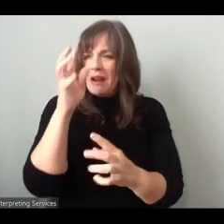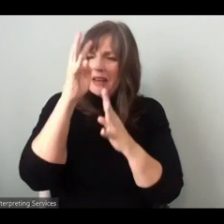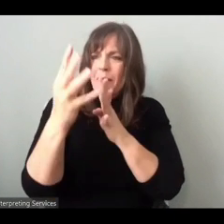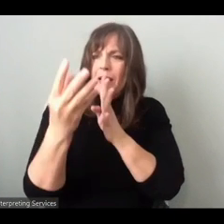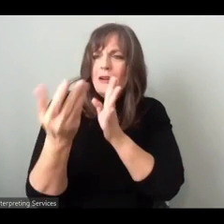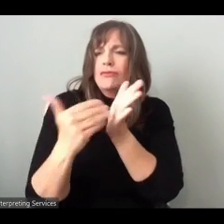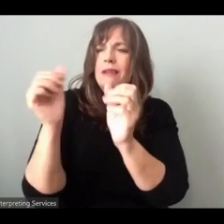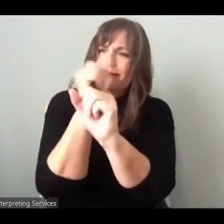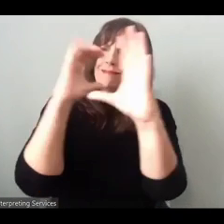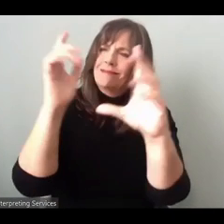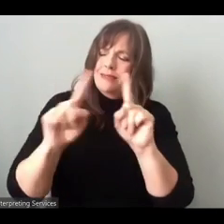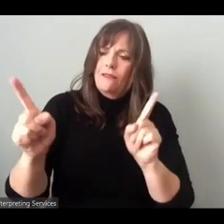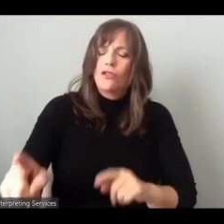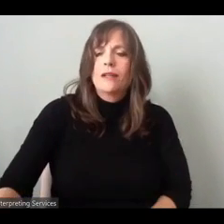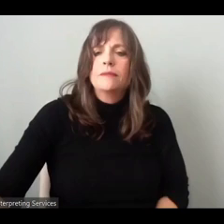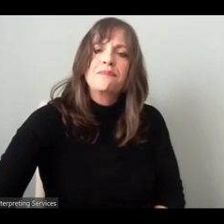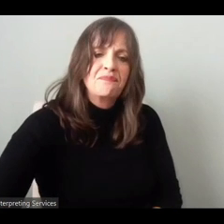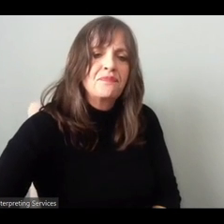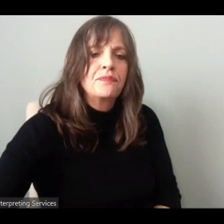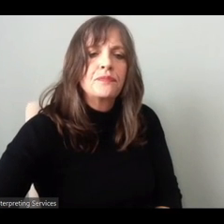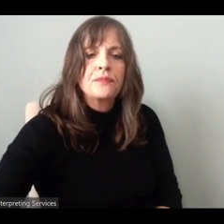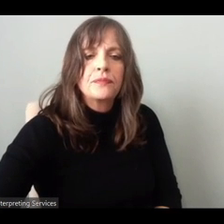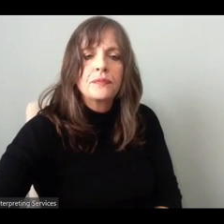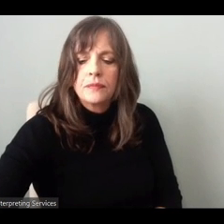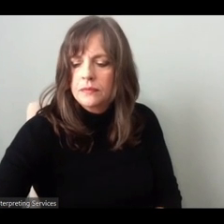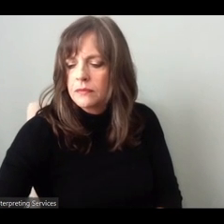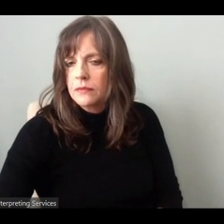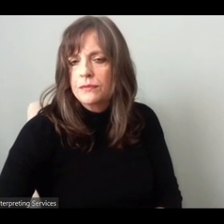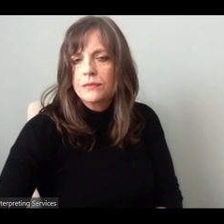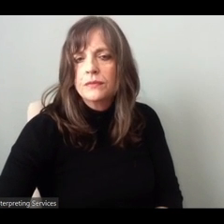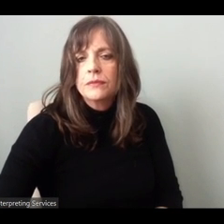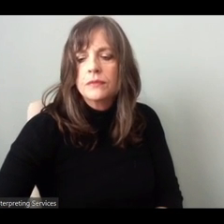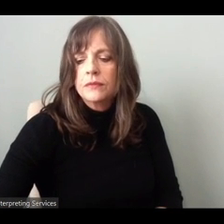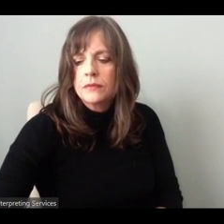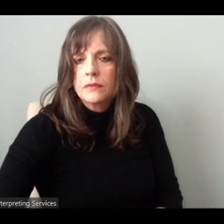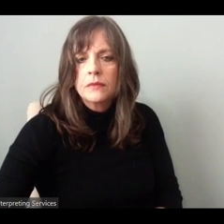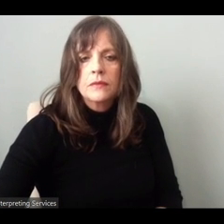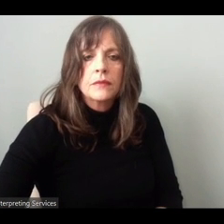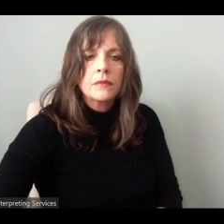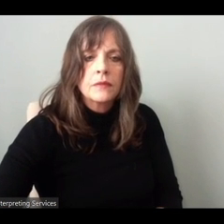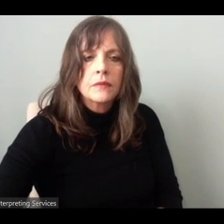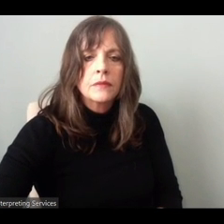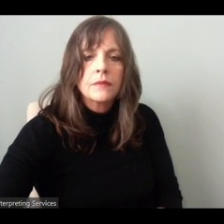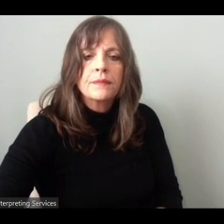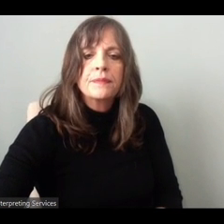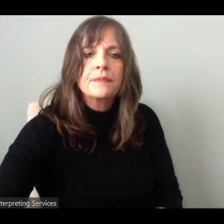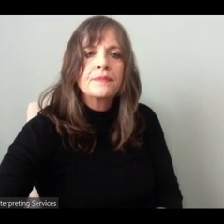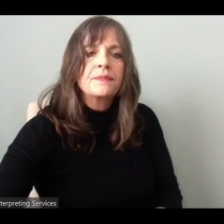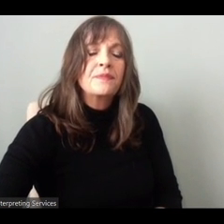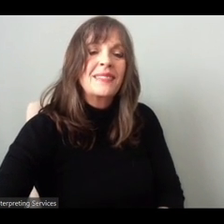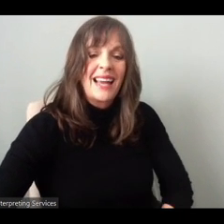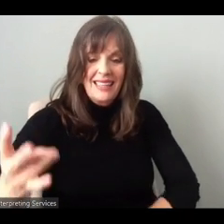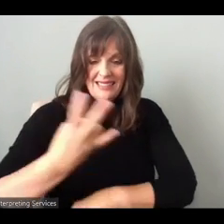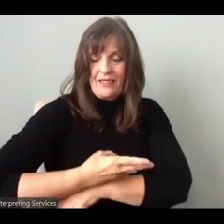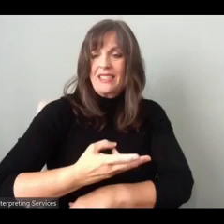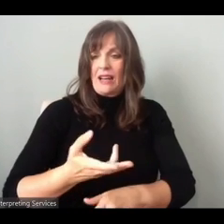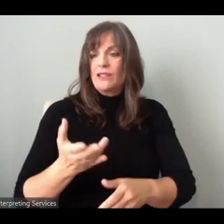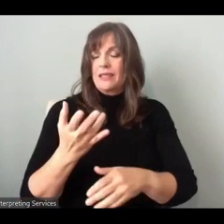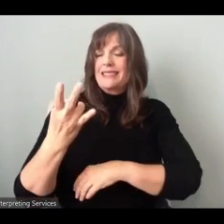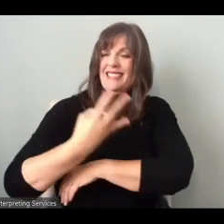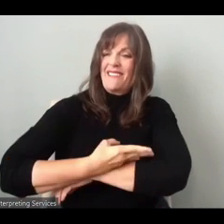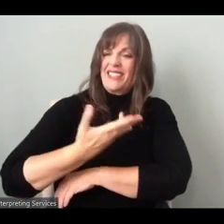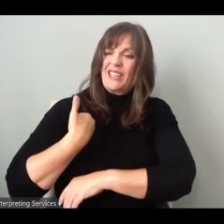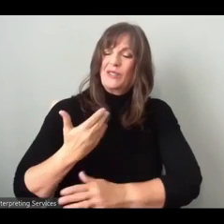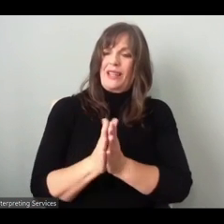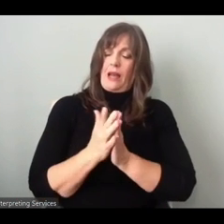to step in as the sort of lead of philanthropy and civic recovery for the city of Seattle. 5 days ago, our office here at